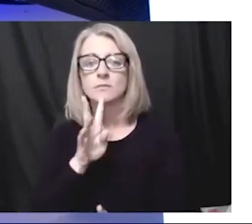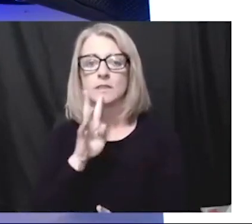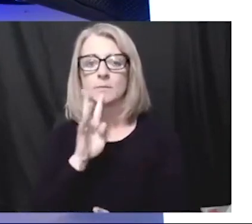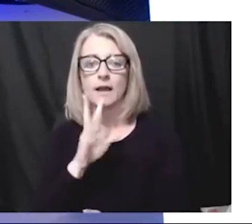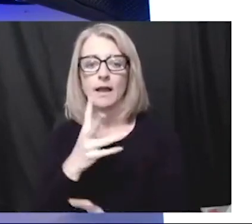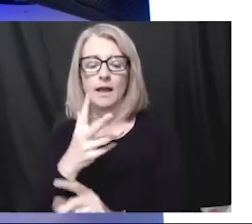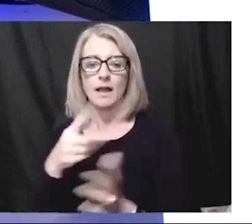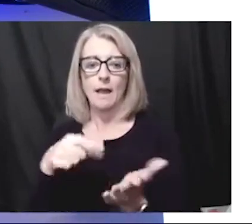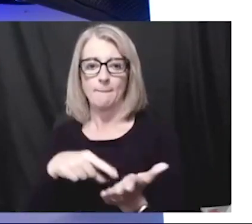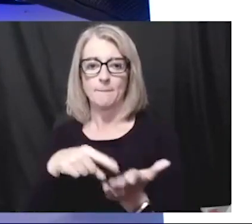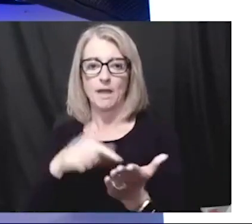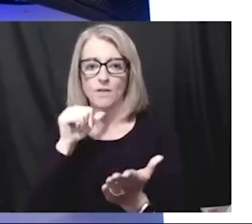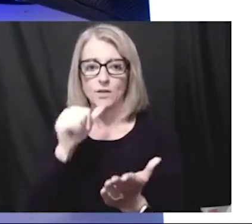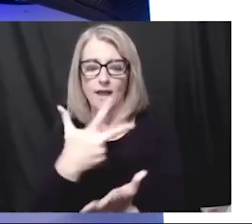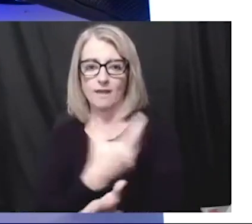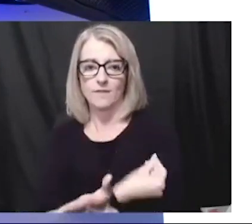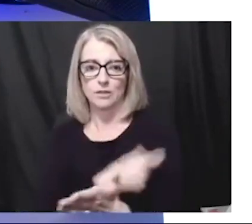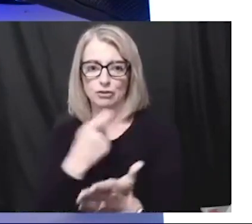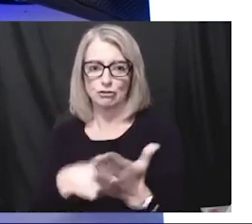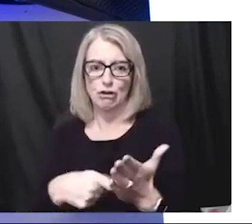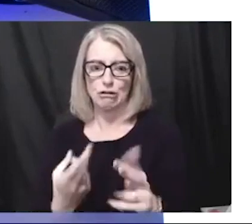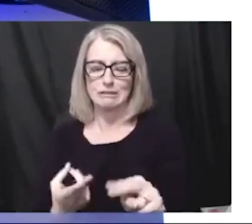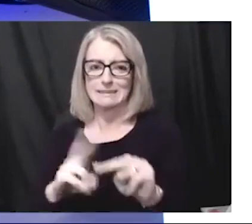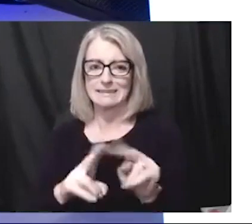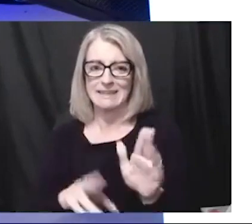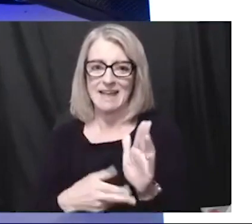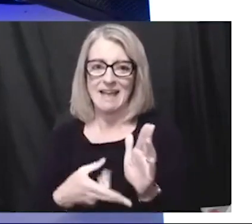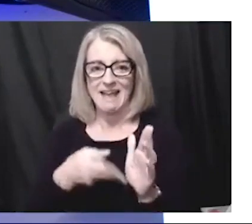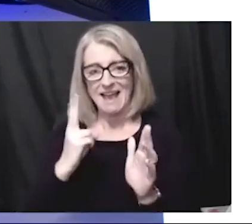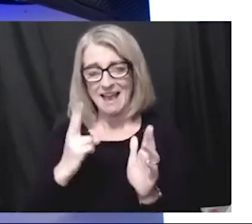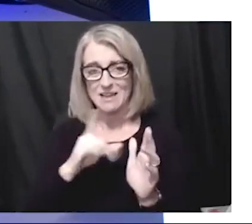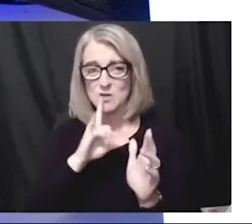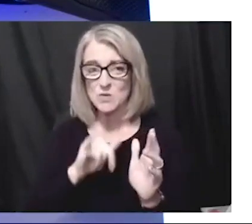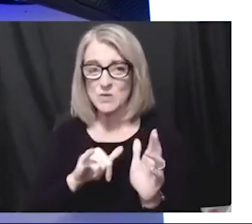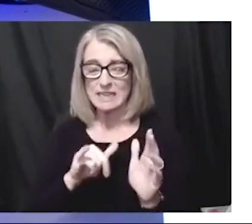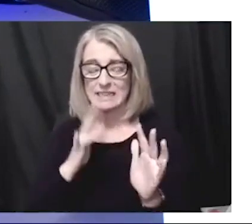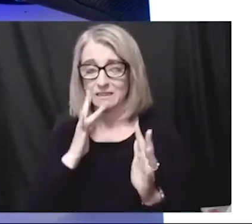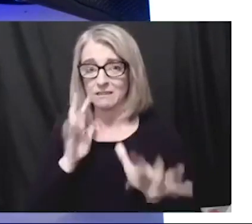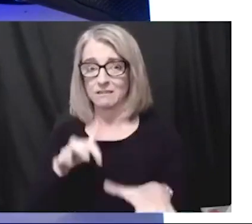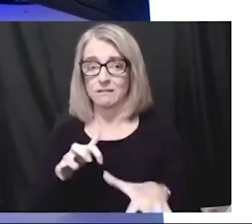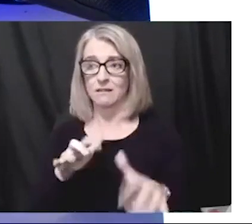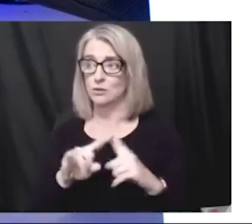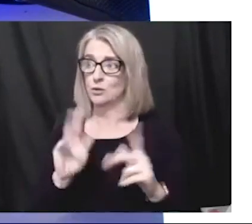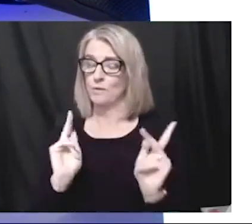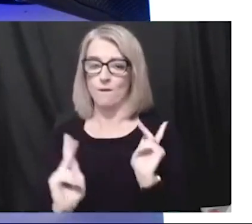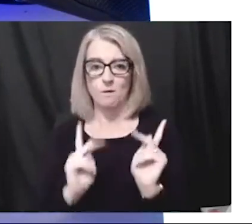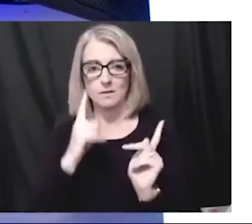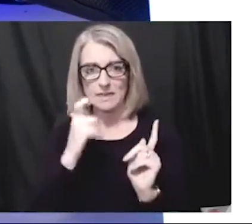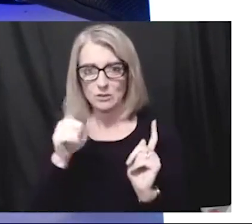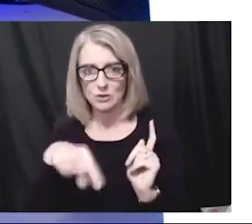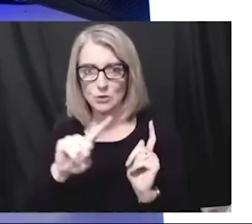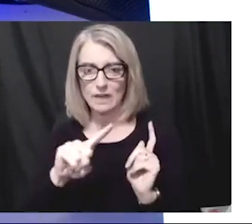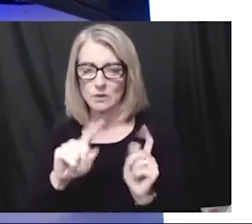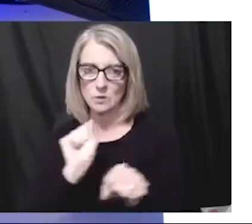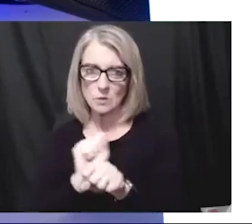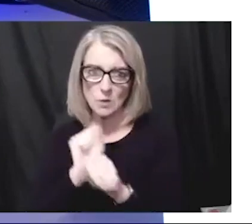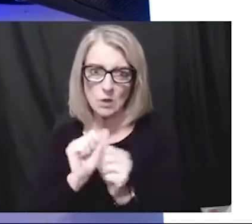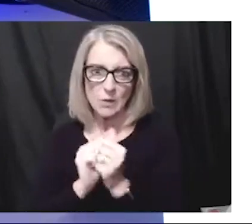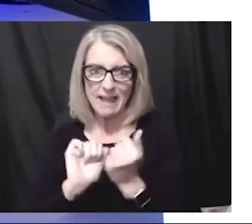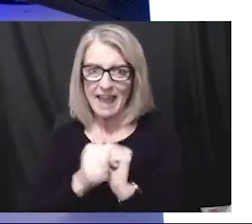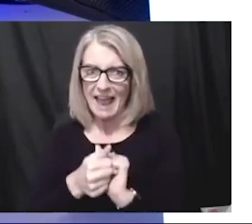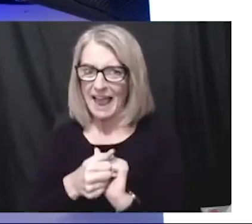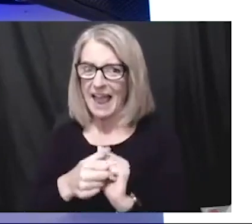it's for the testing, treatment, or vaccination, and mostly infusions, so the monoclonal antibody,